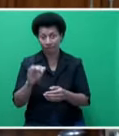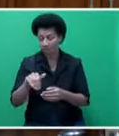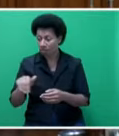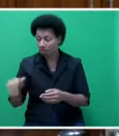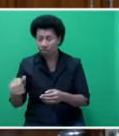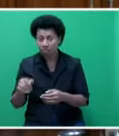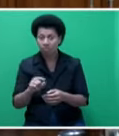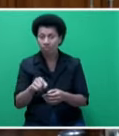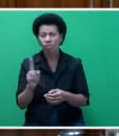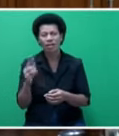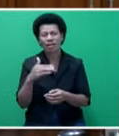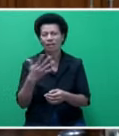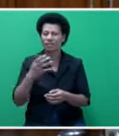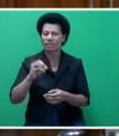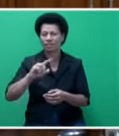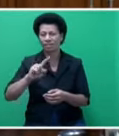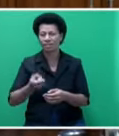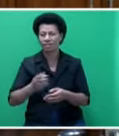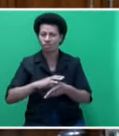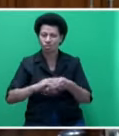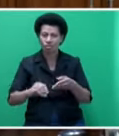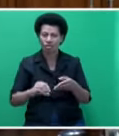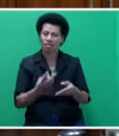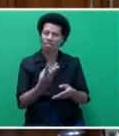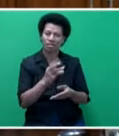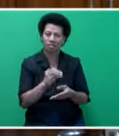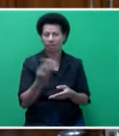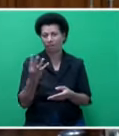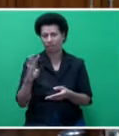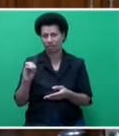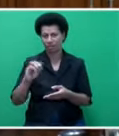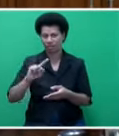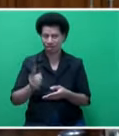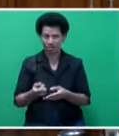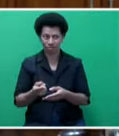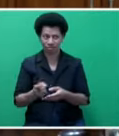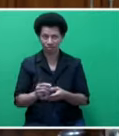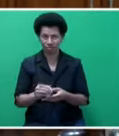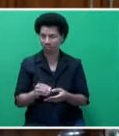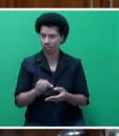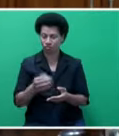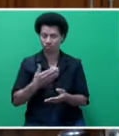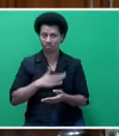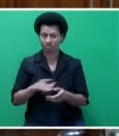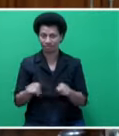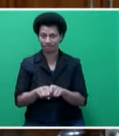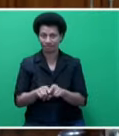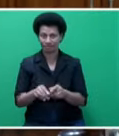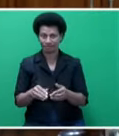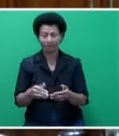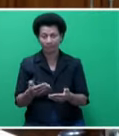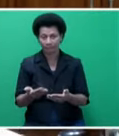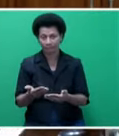time valued at $150,000 were selling it at $30,000, $40,000. We don't want a similar situation. So, Mr. Speaker,